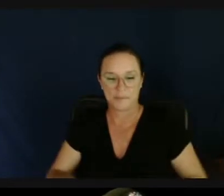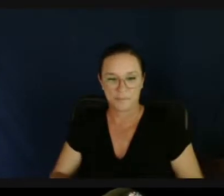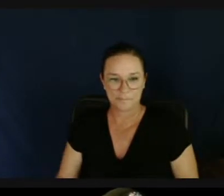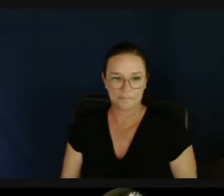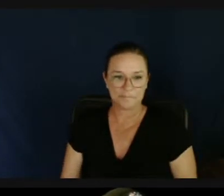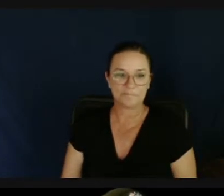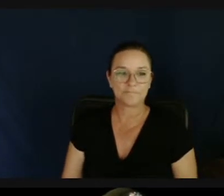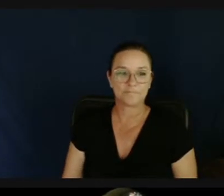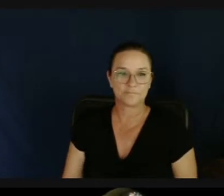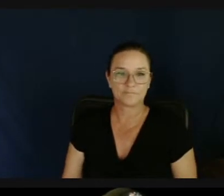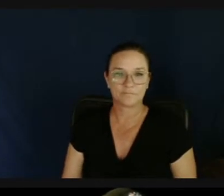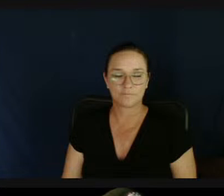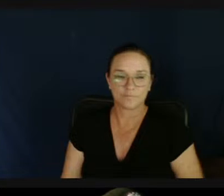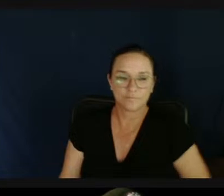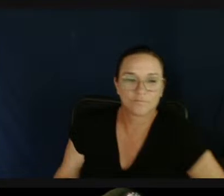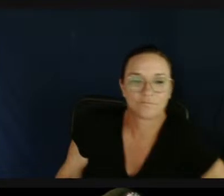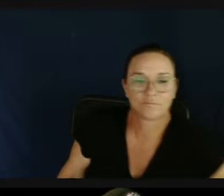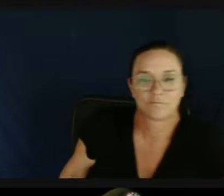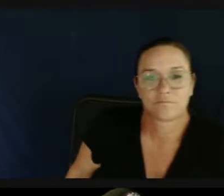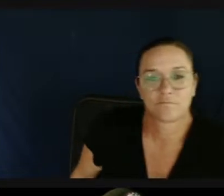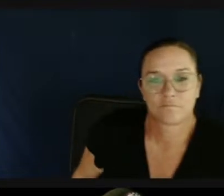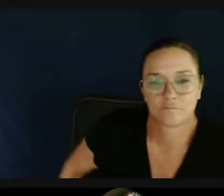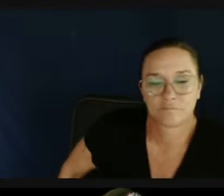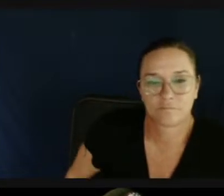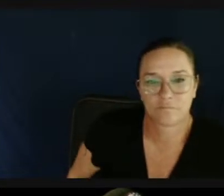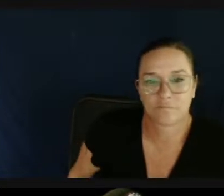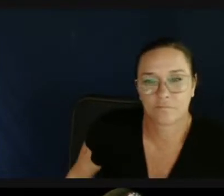through injection and partly through repaving from above as well.